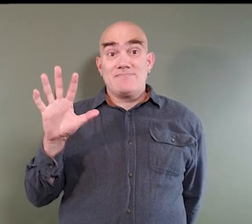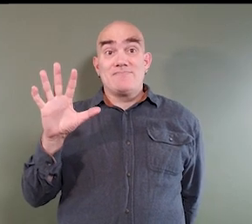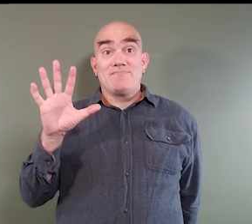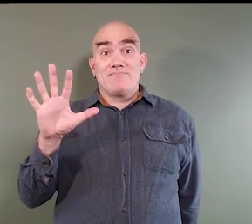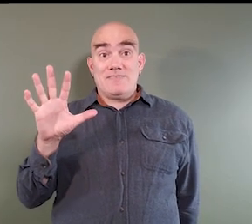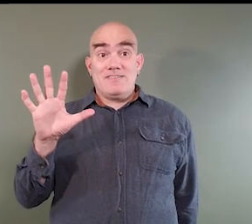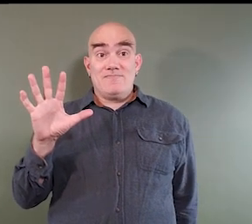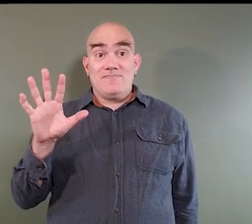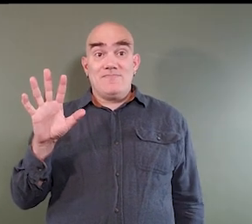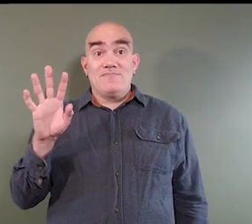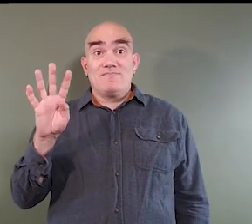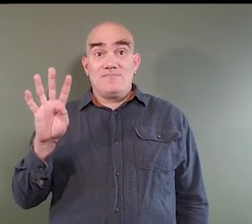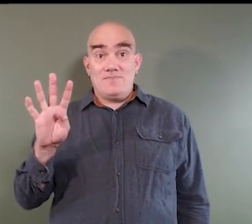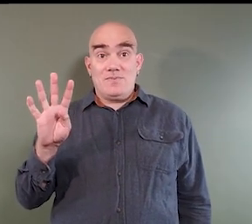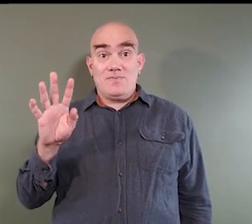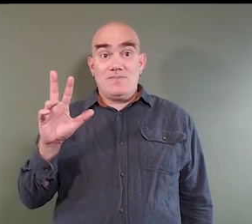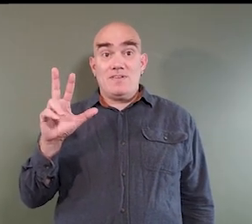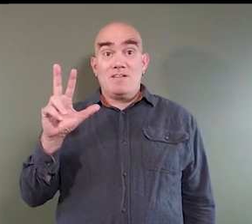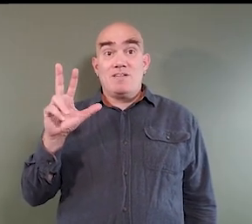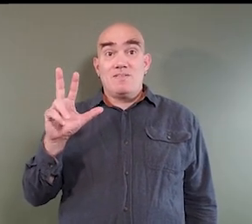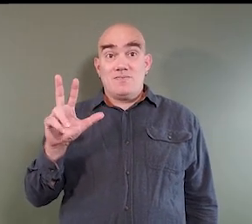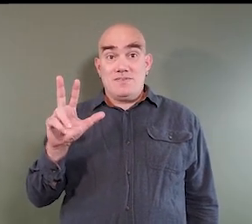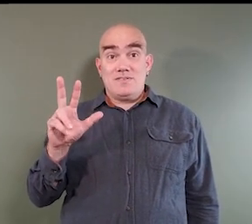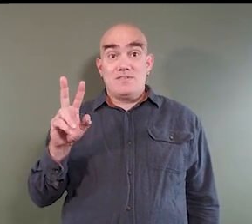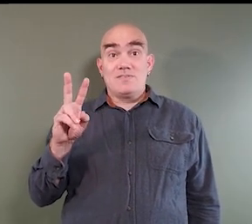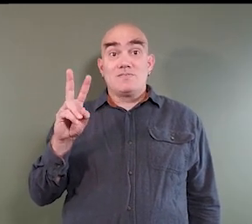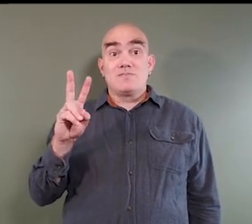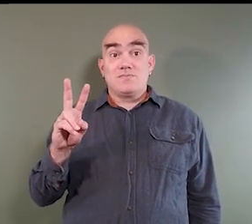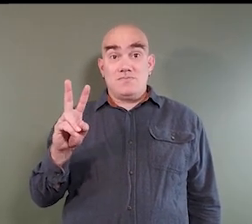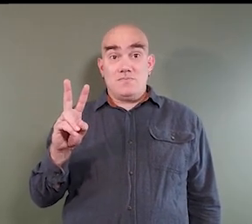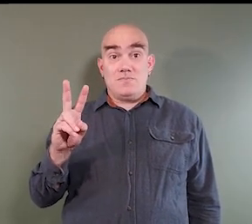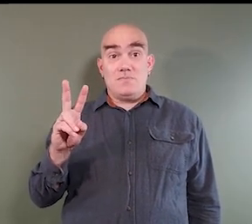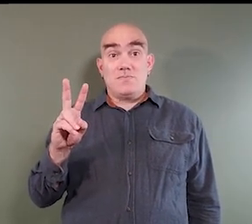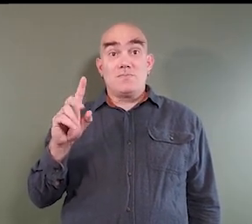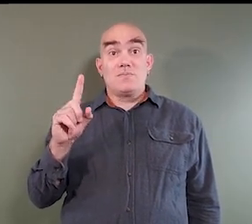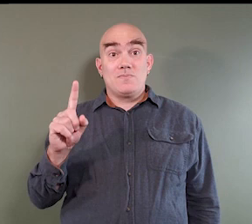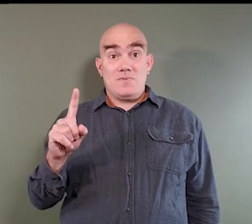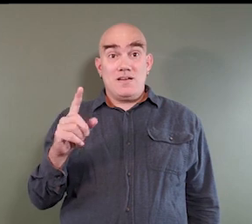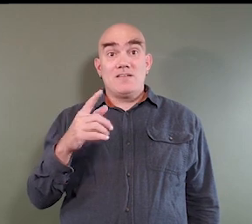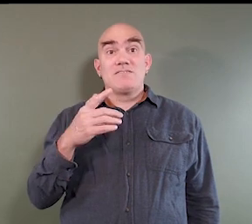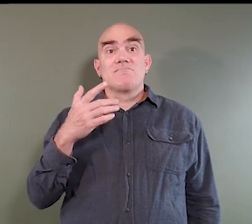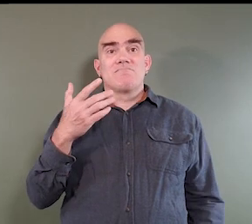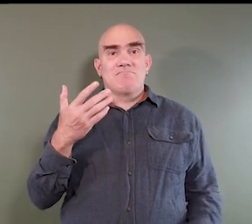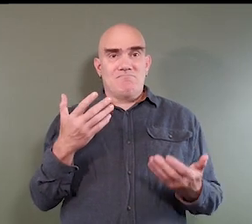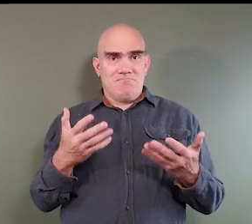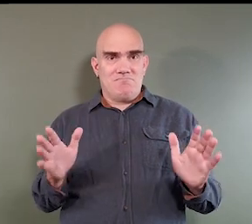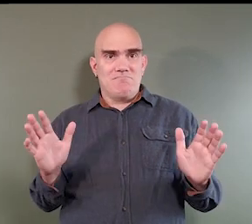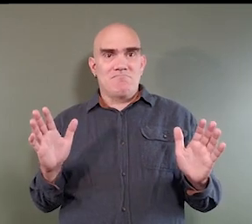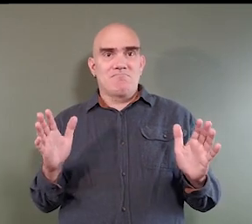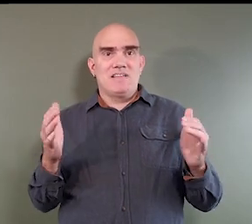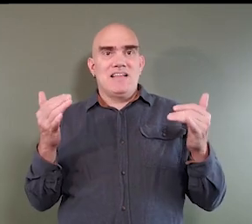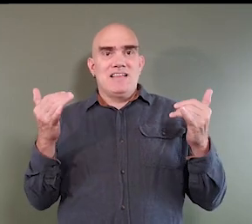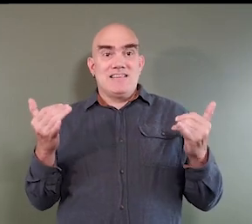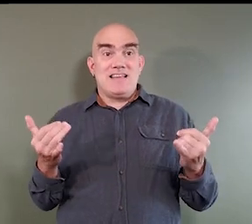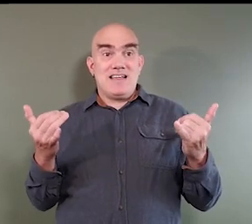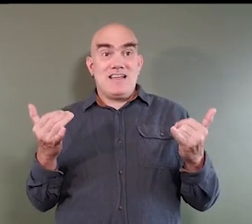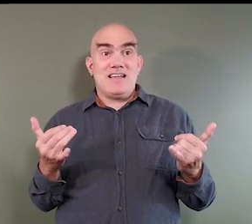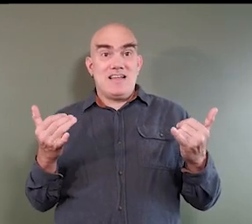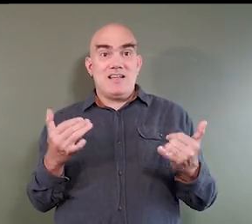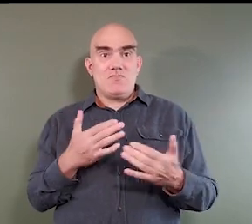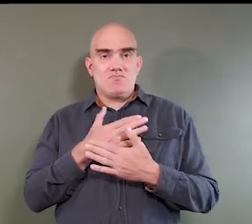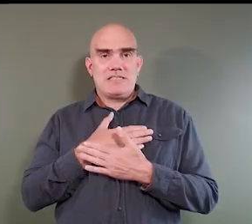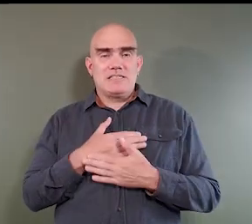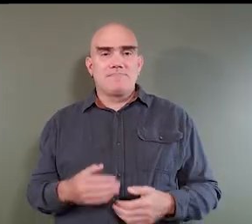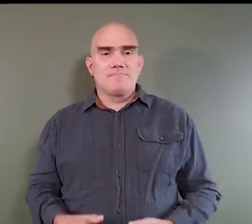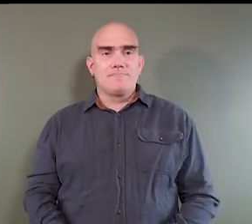6, 5, 4, 3, 2, and